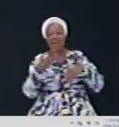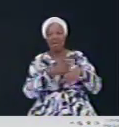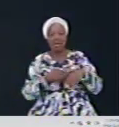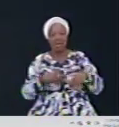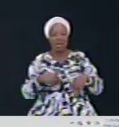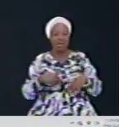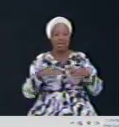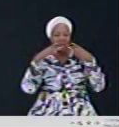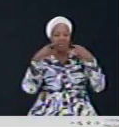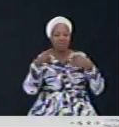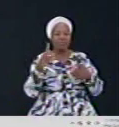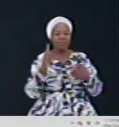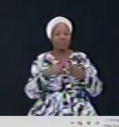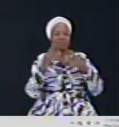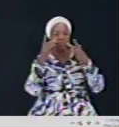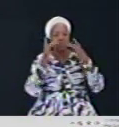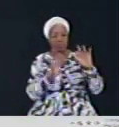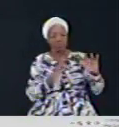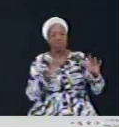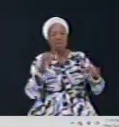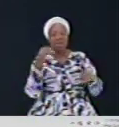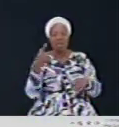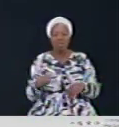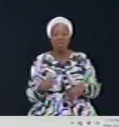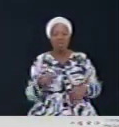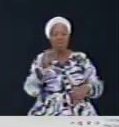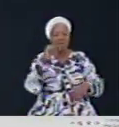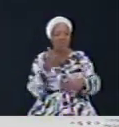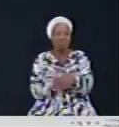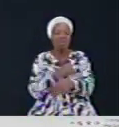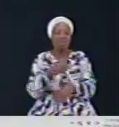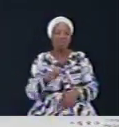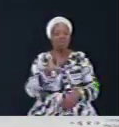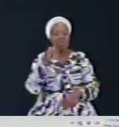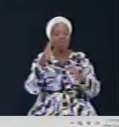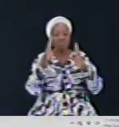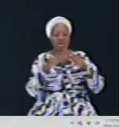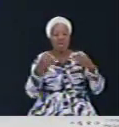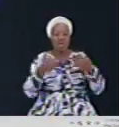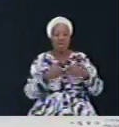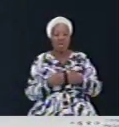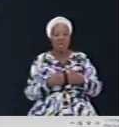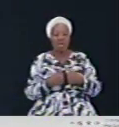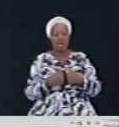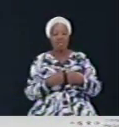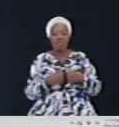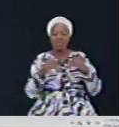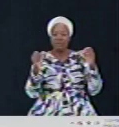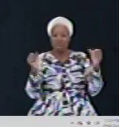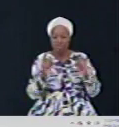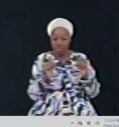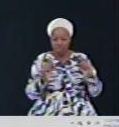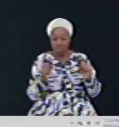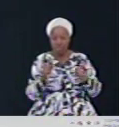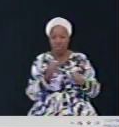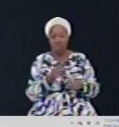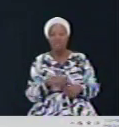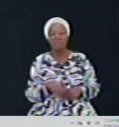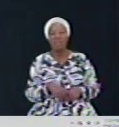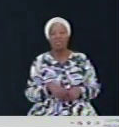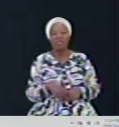thee to scorn. The daughter of Jerusalem has shaken her head at